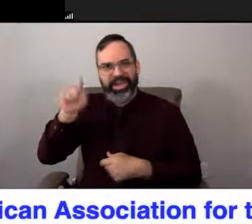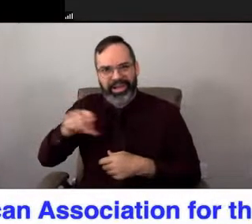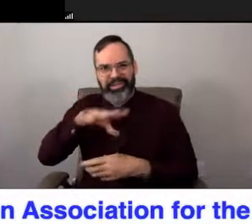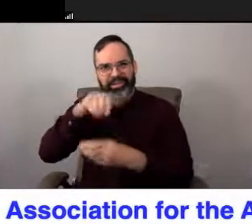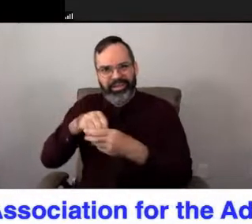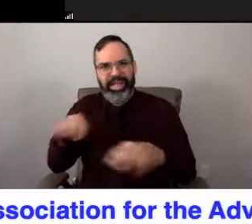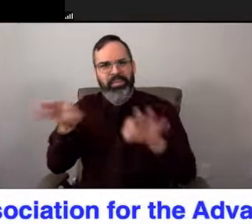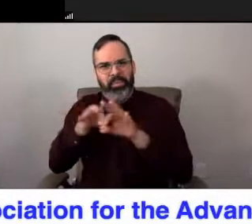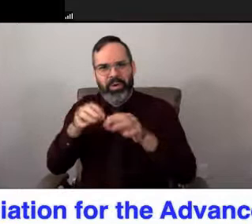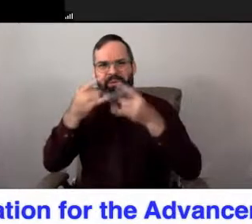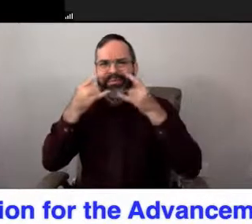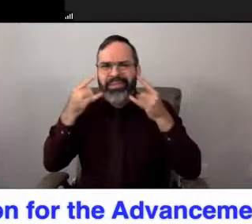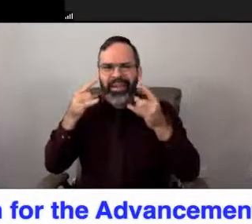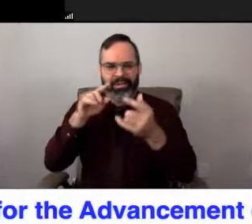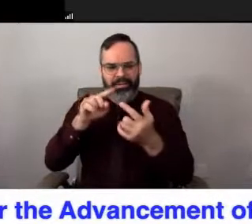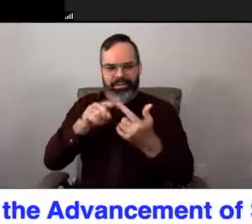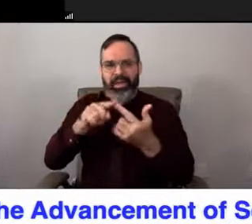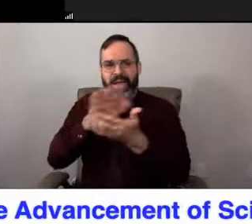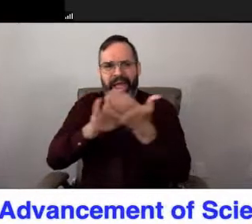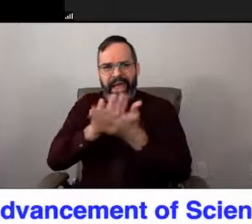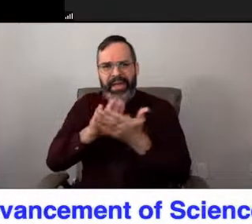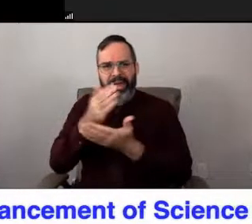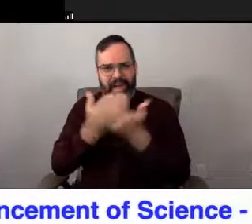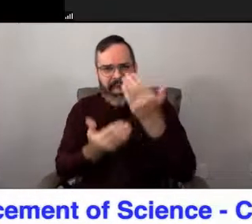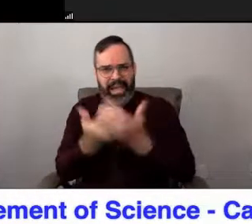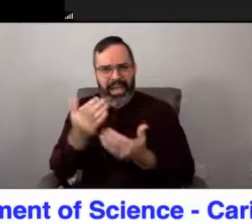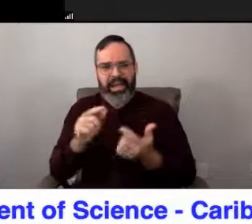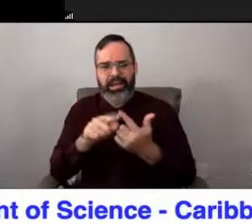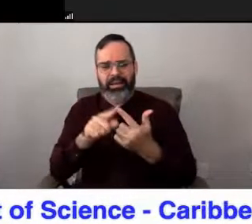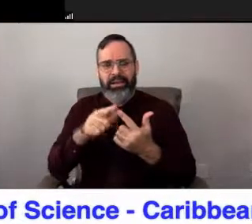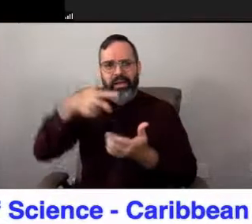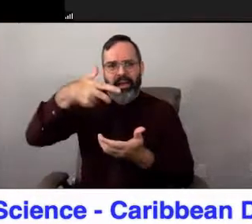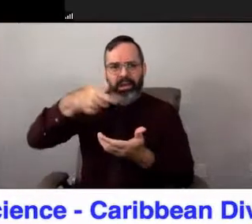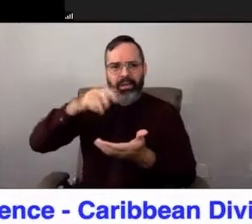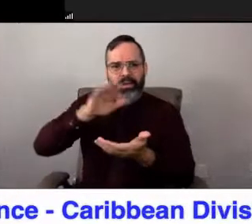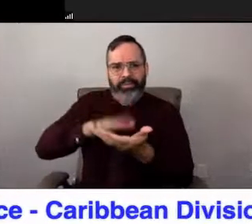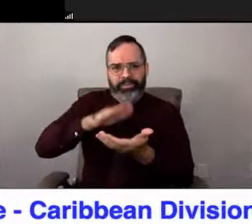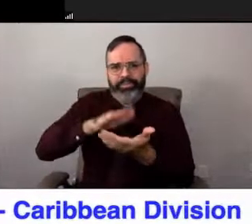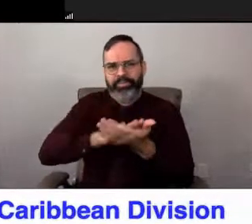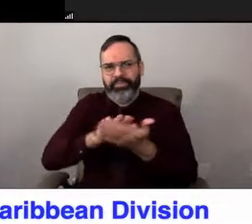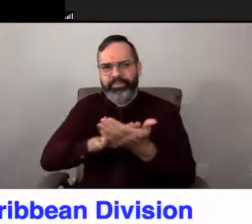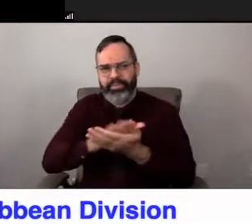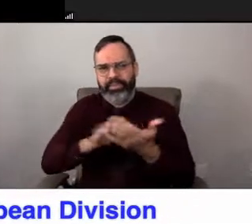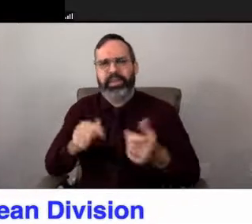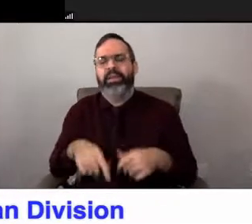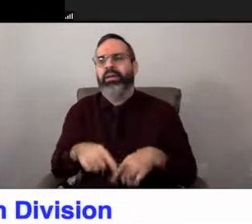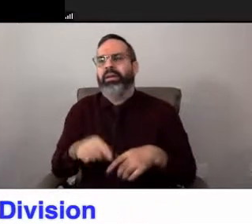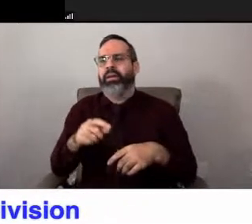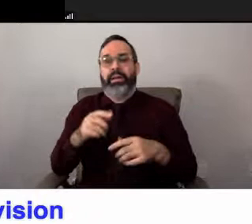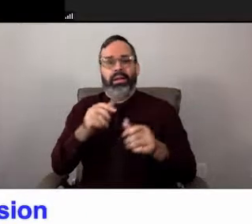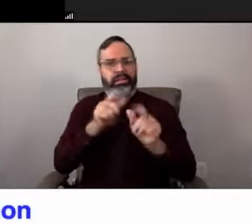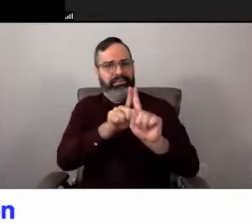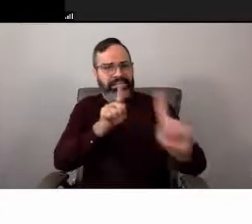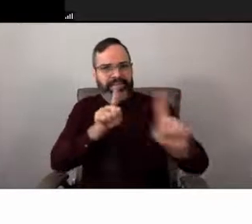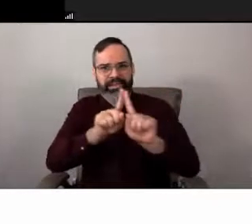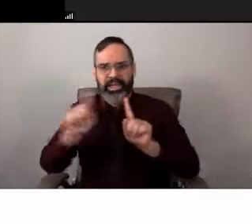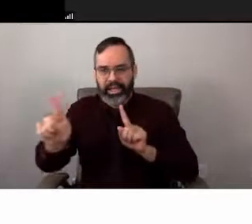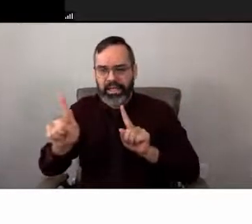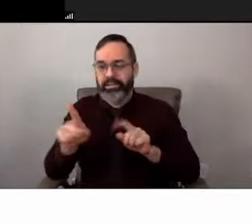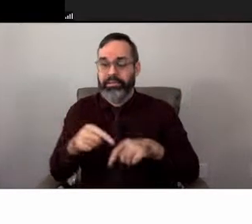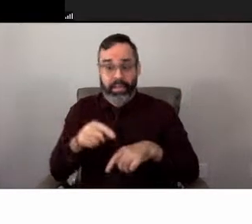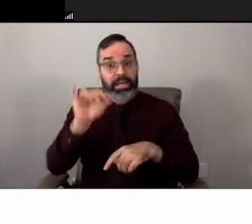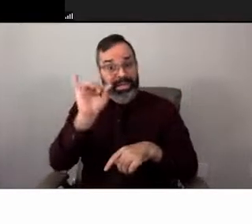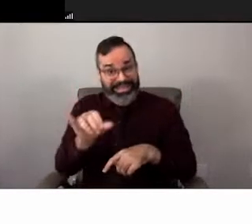hand washing and sanitization, plus physical distancing. So this one continues